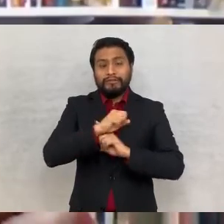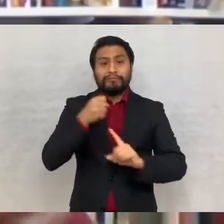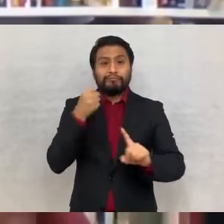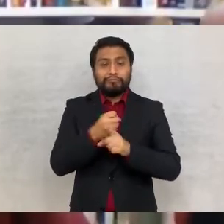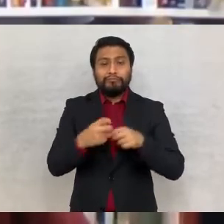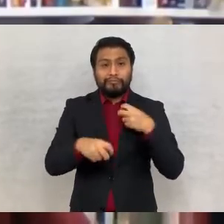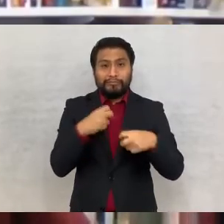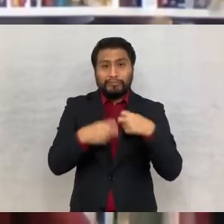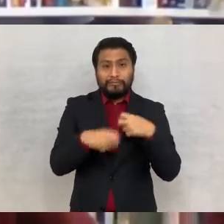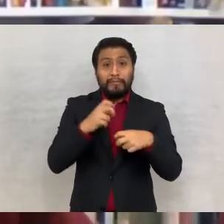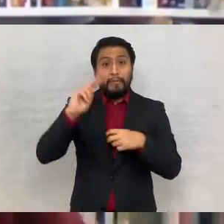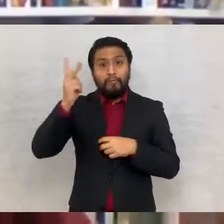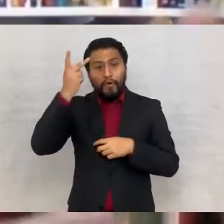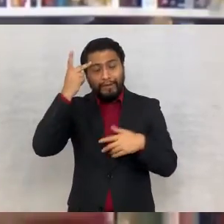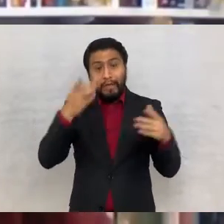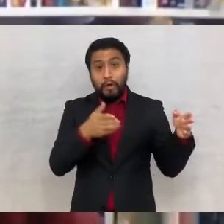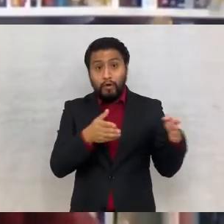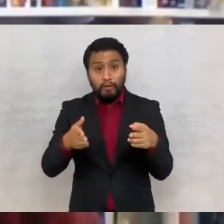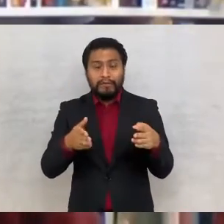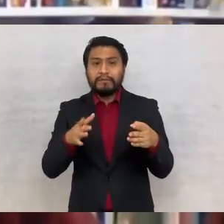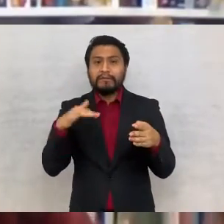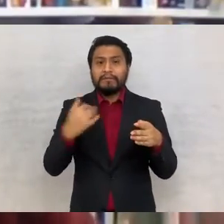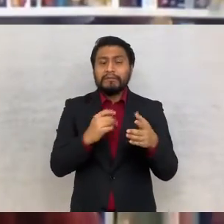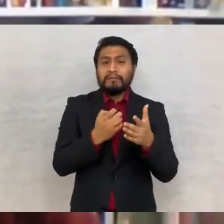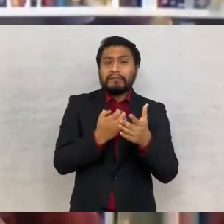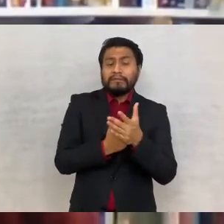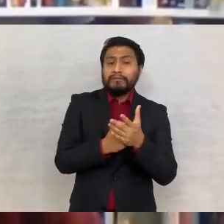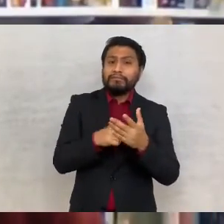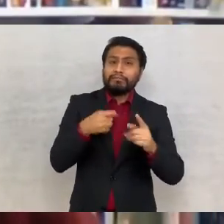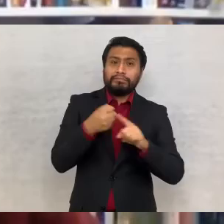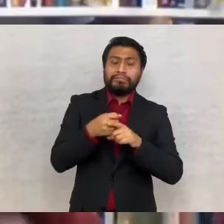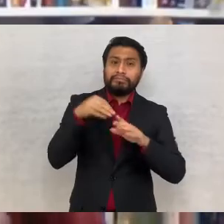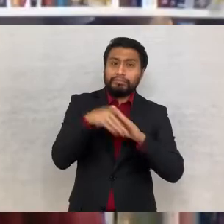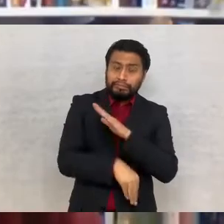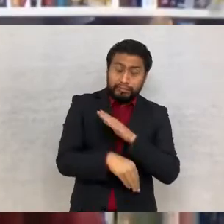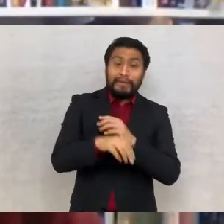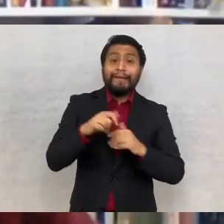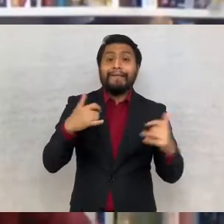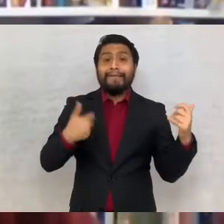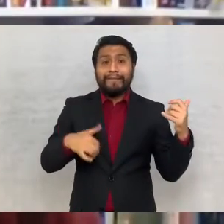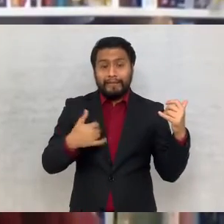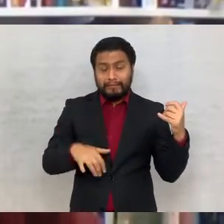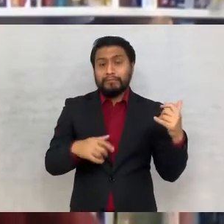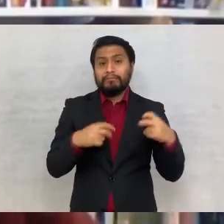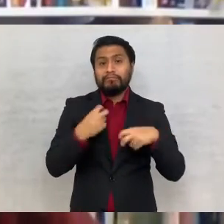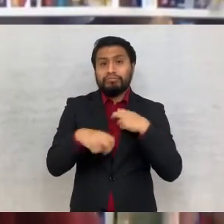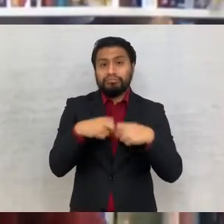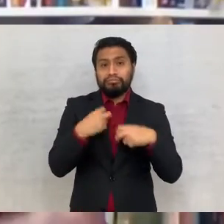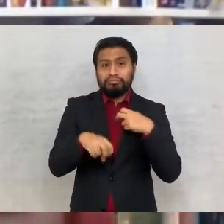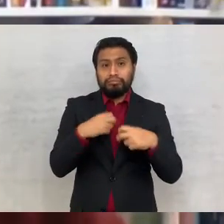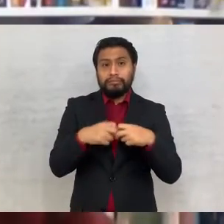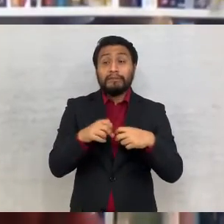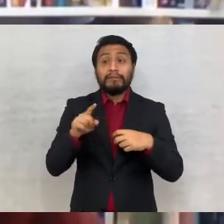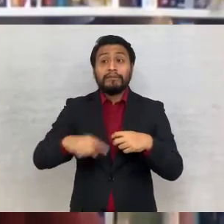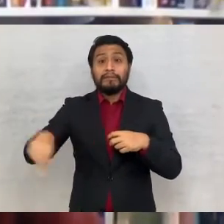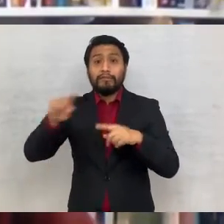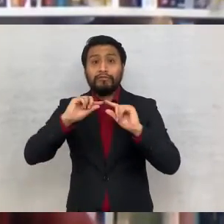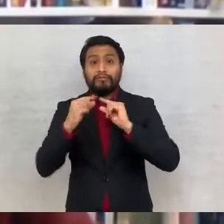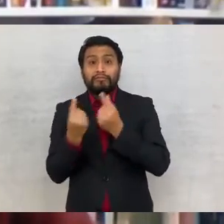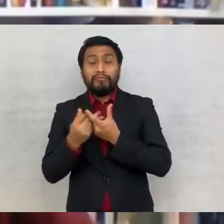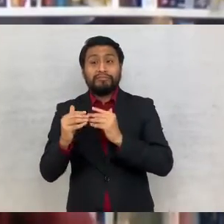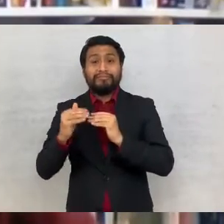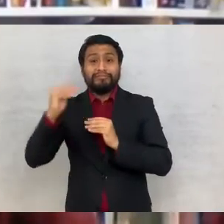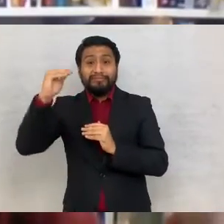greater plan to generate cultural colonization to turn Argentina into a beacon for the spread of fascism in South America. Pende was